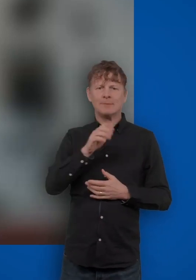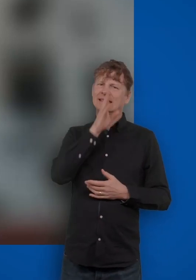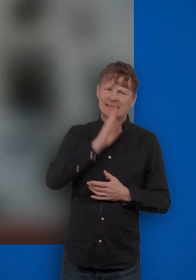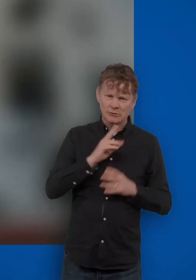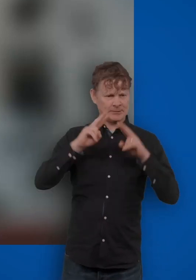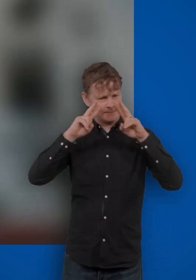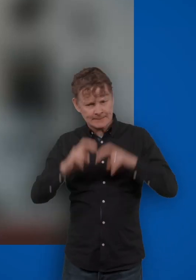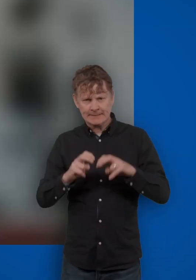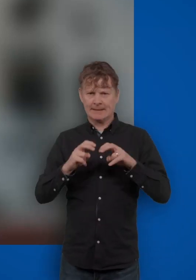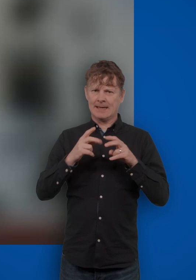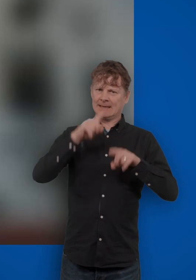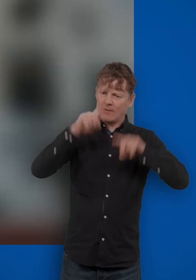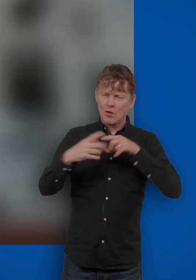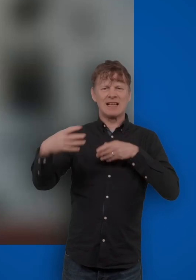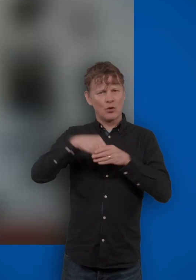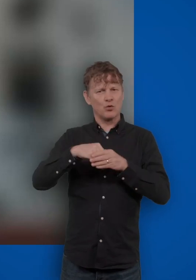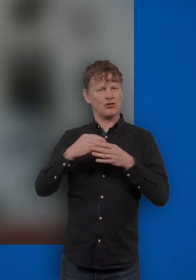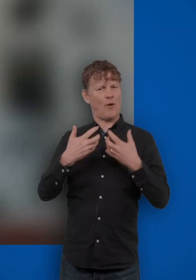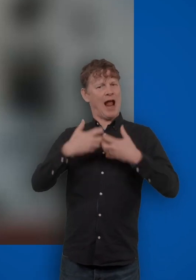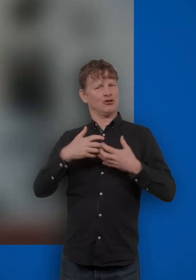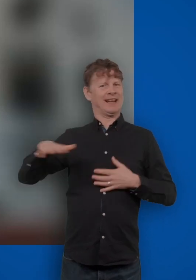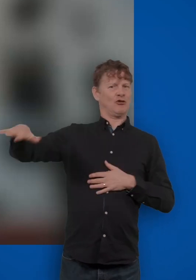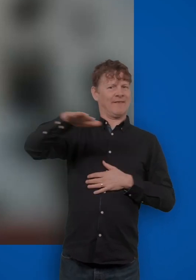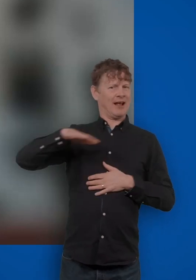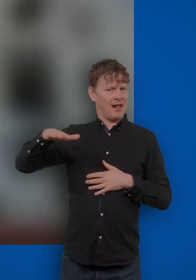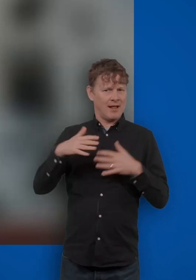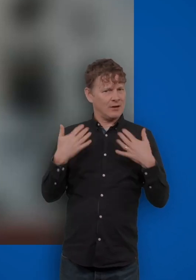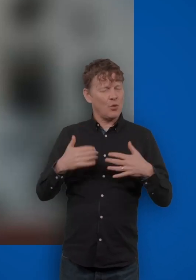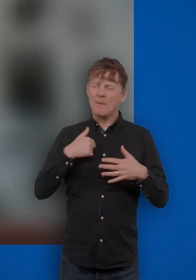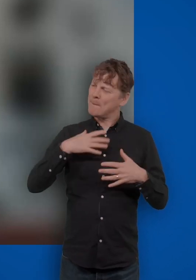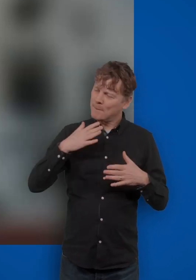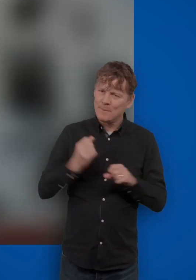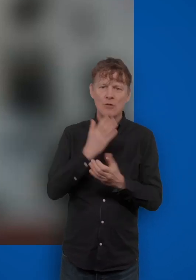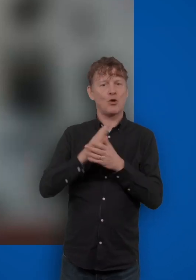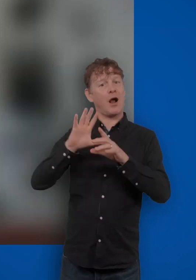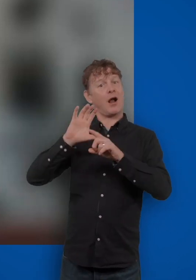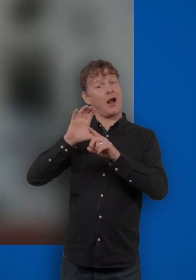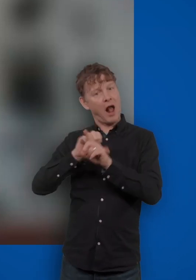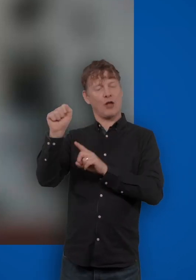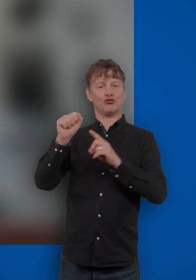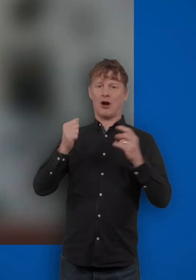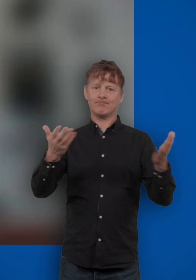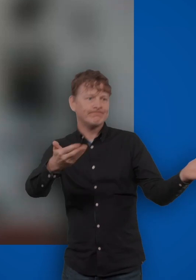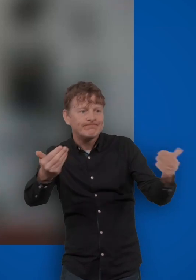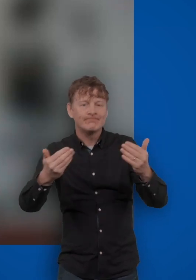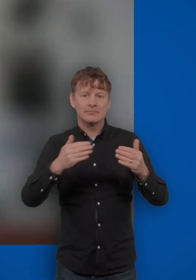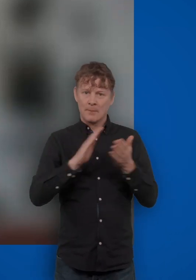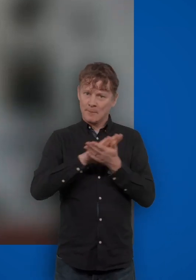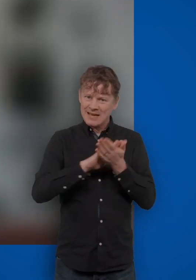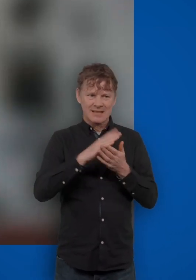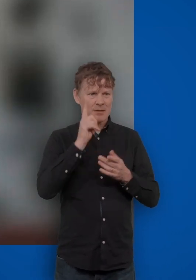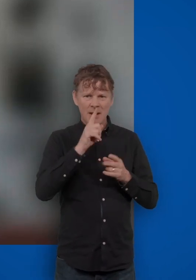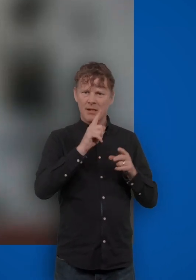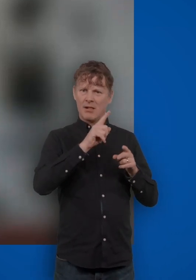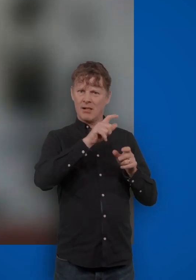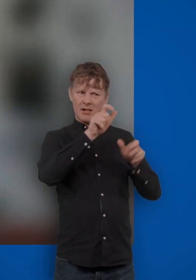around diversity and inclusion in engineering, and the need to ensure inclusive engineering cultures where talented people from diverse